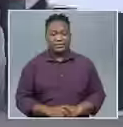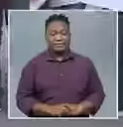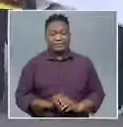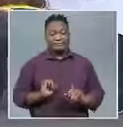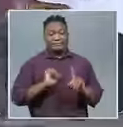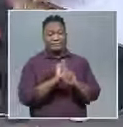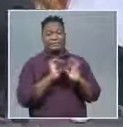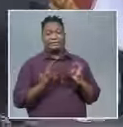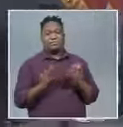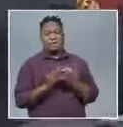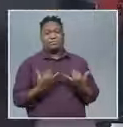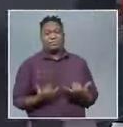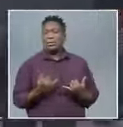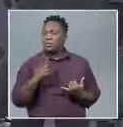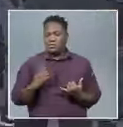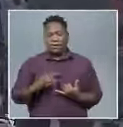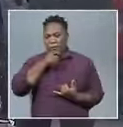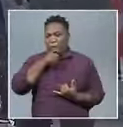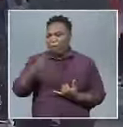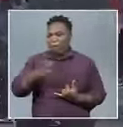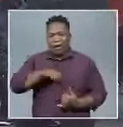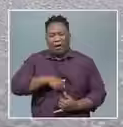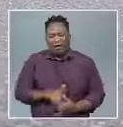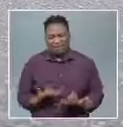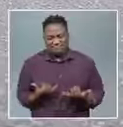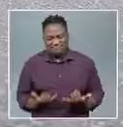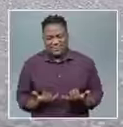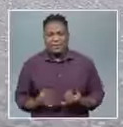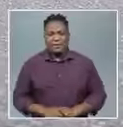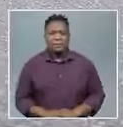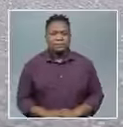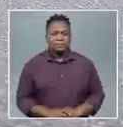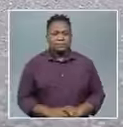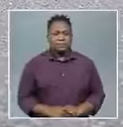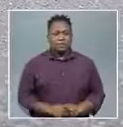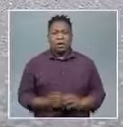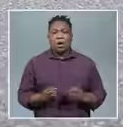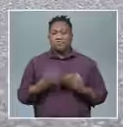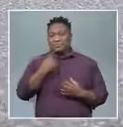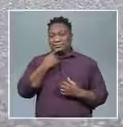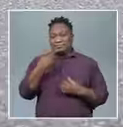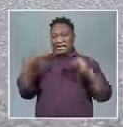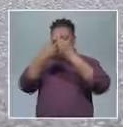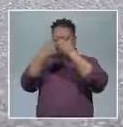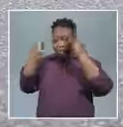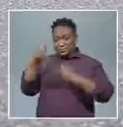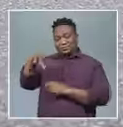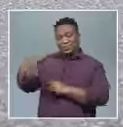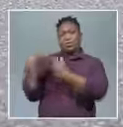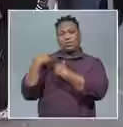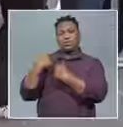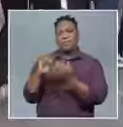it's too devastated to talk about his death. Many are blaming DUT for the